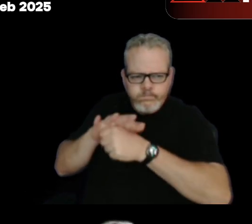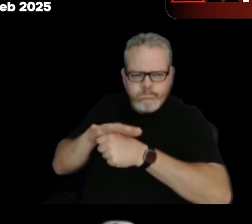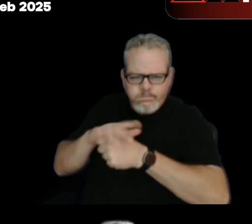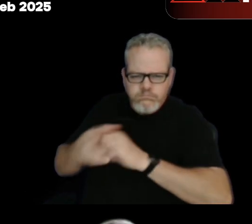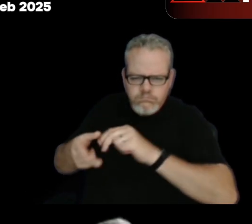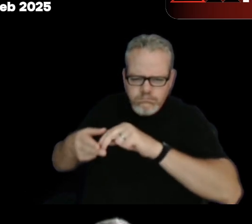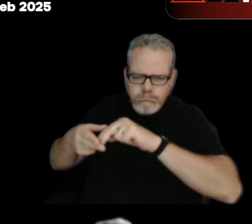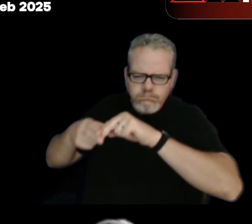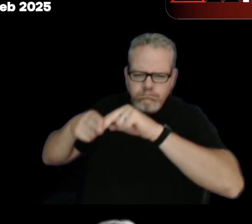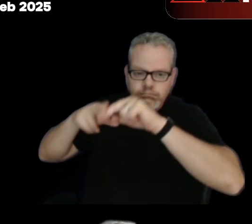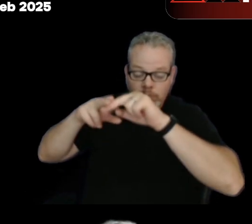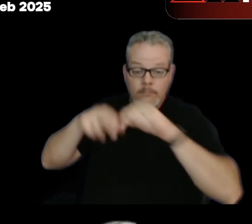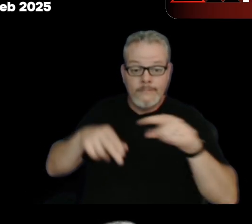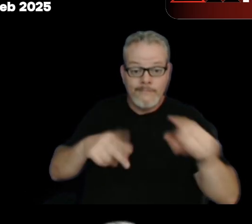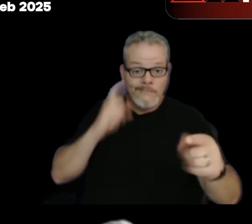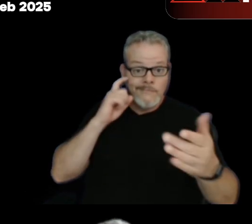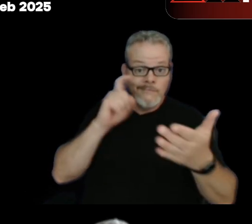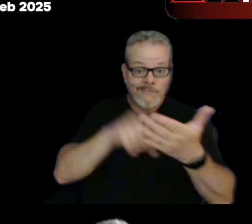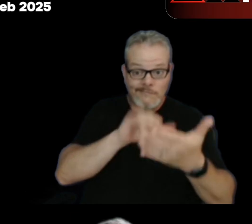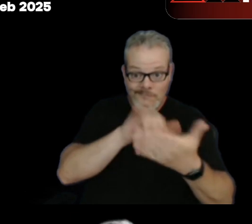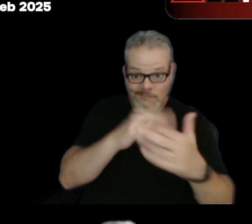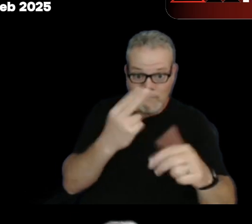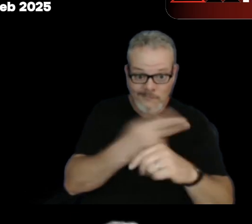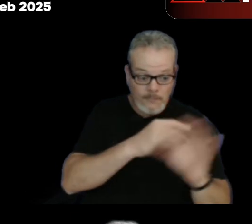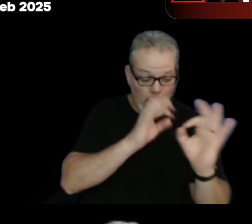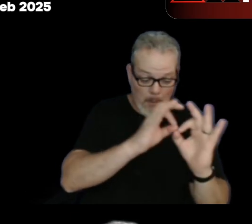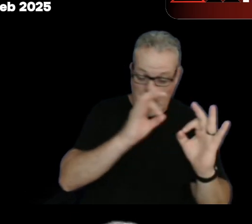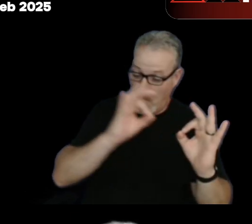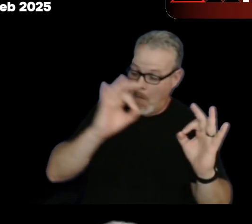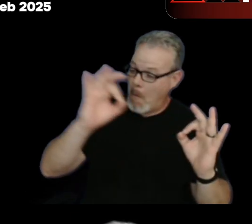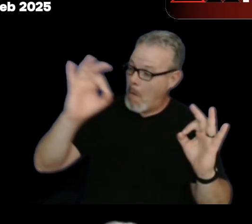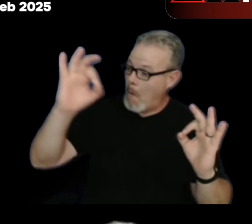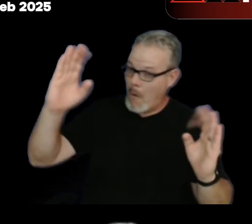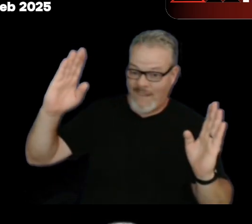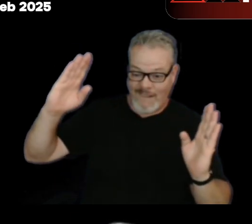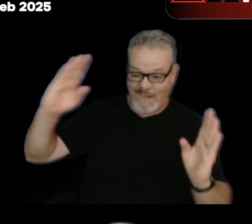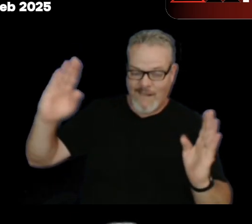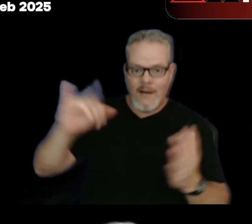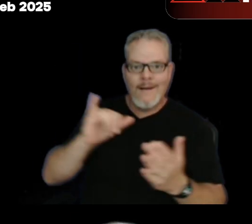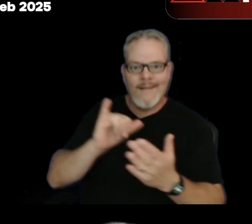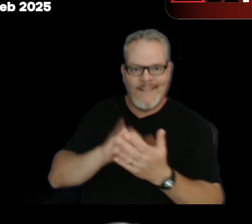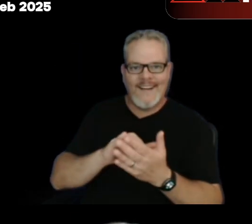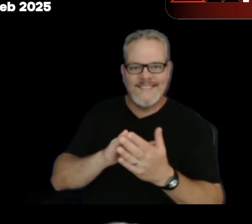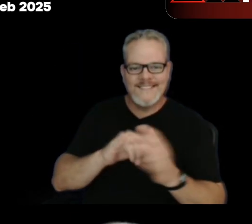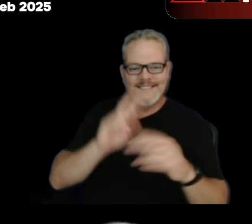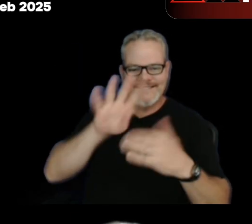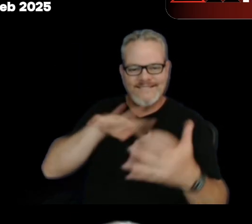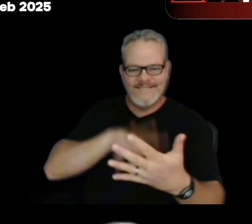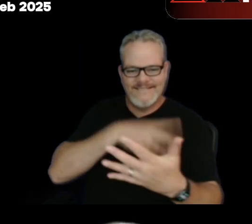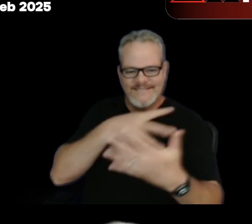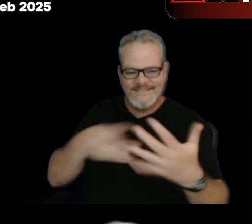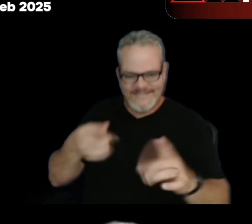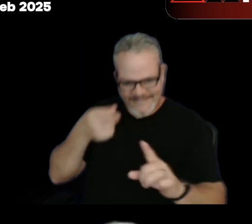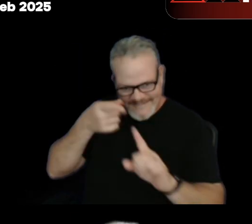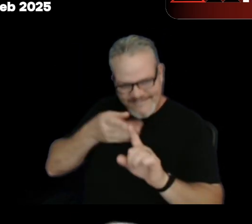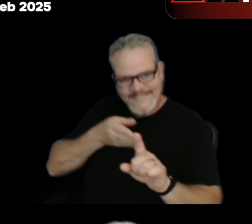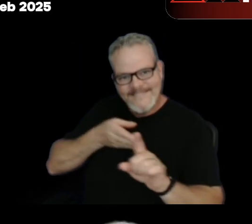GPS station component at the summit of Mauna Loa. So it's been going up, sometimes a little